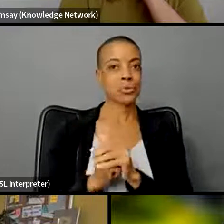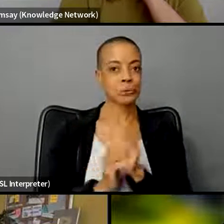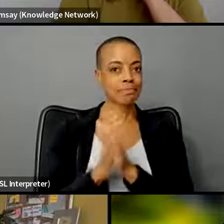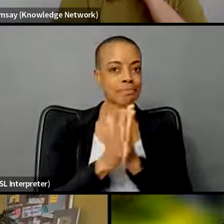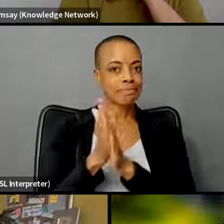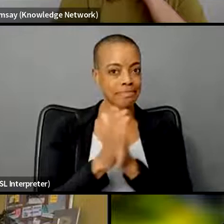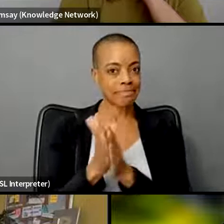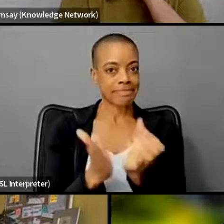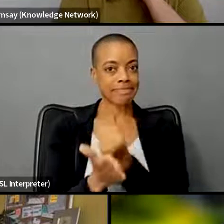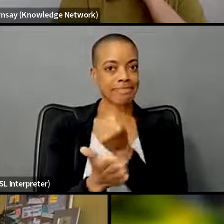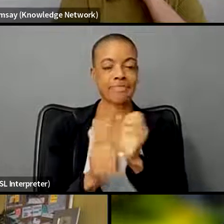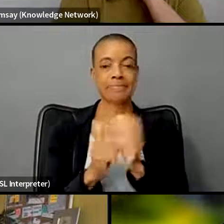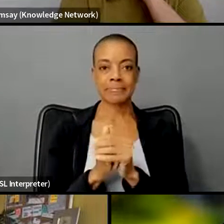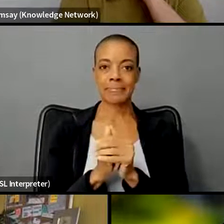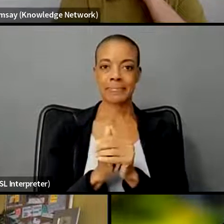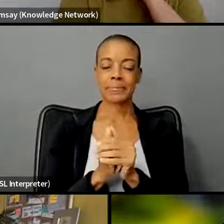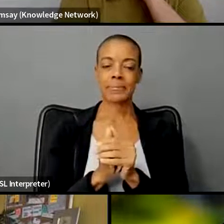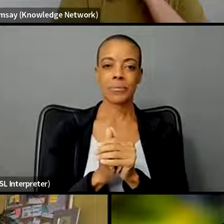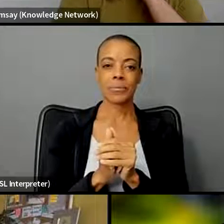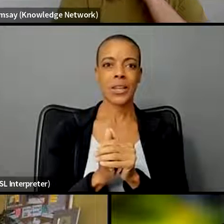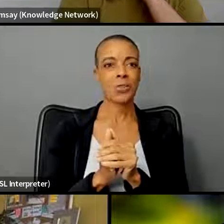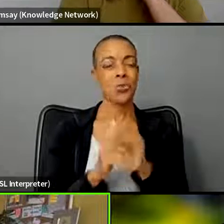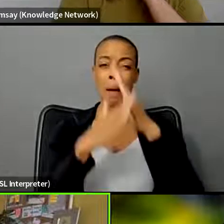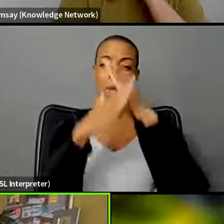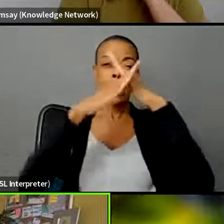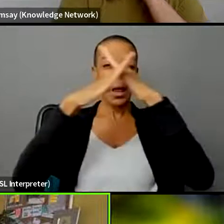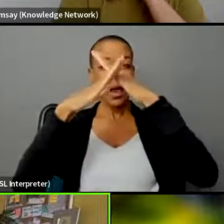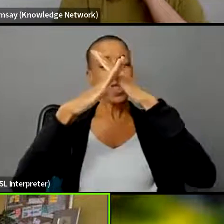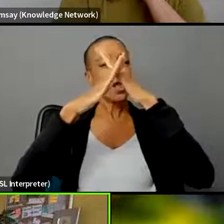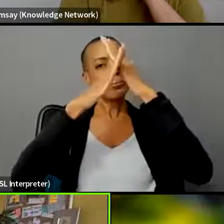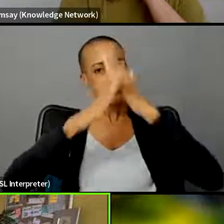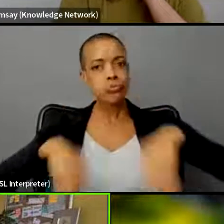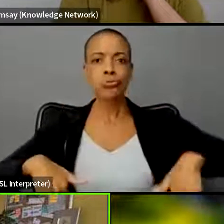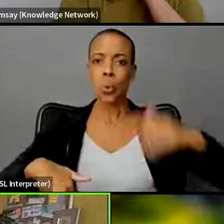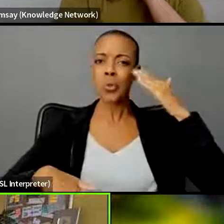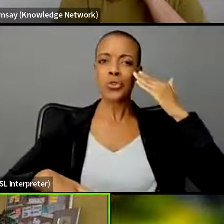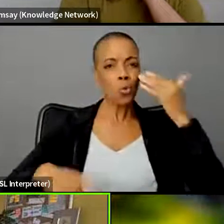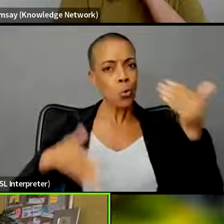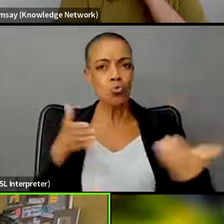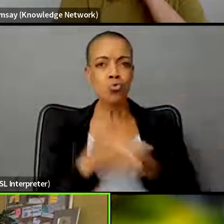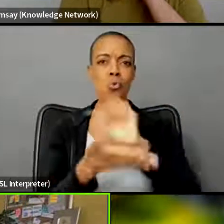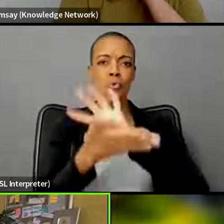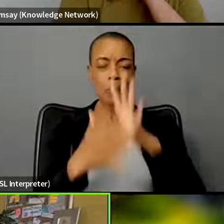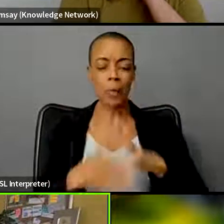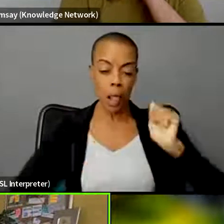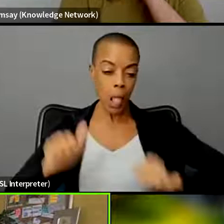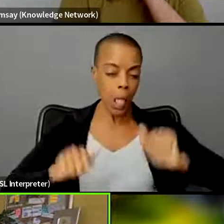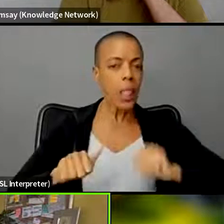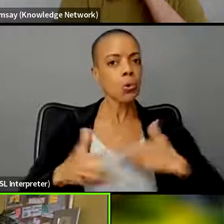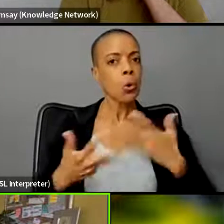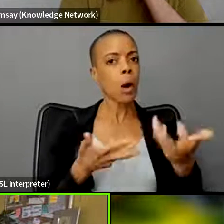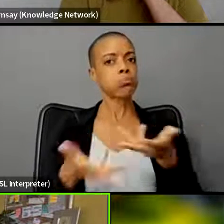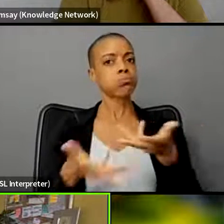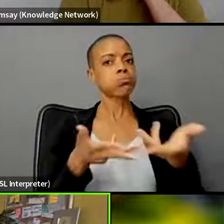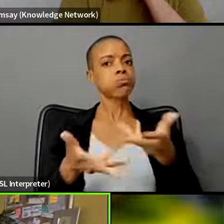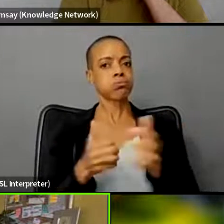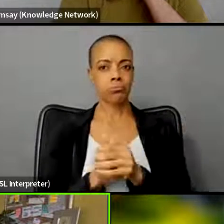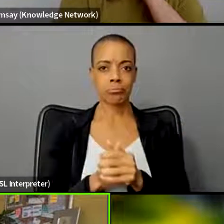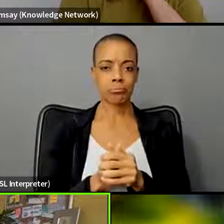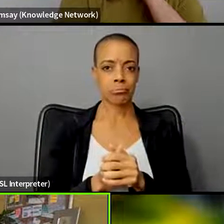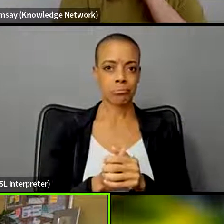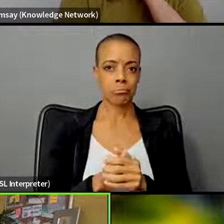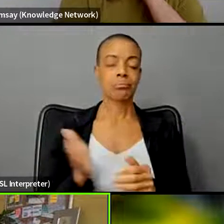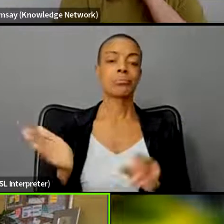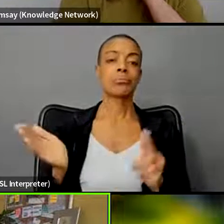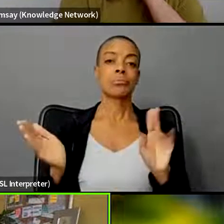try to keep the barriers low. I love that, Sheila. And I love the, why this story, why now? And if you can really nail